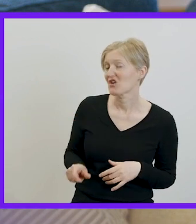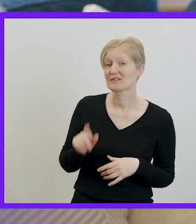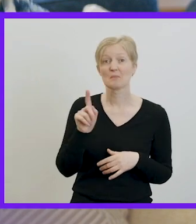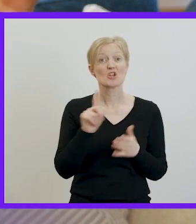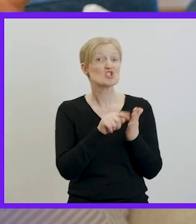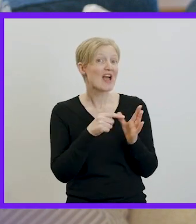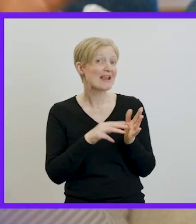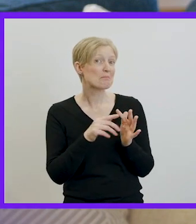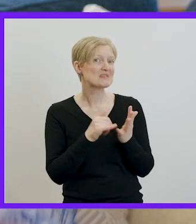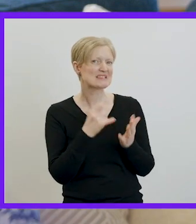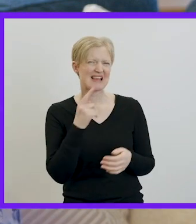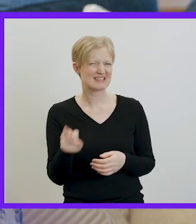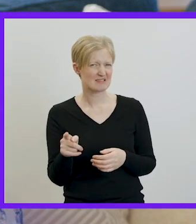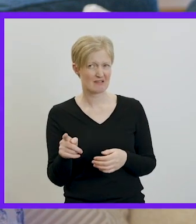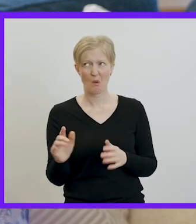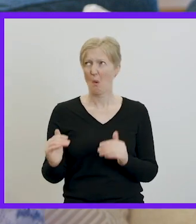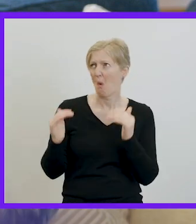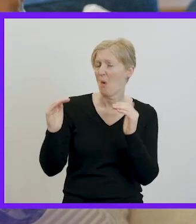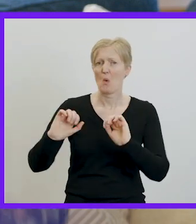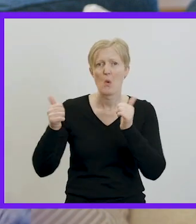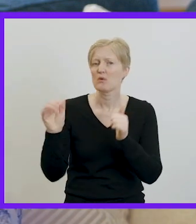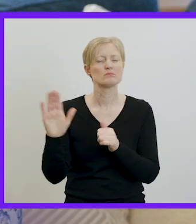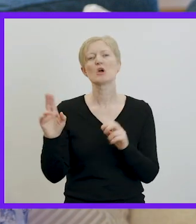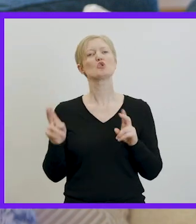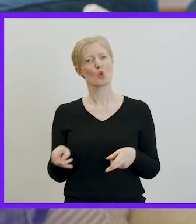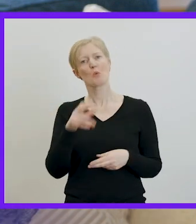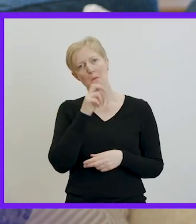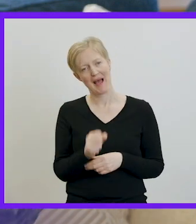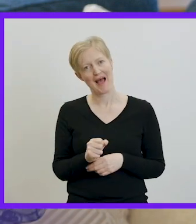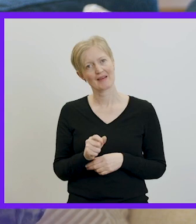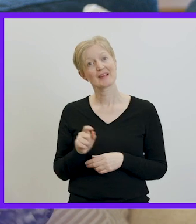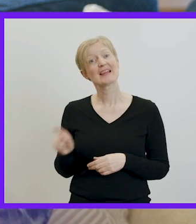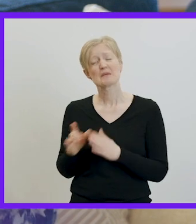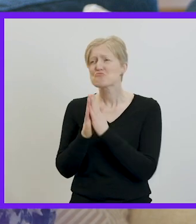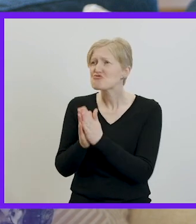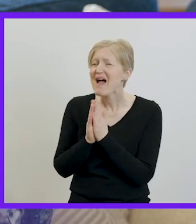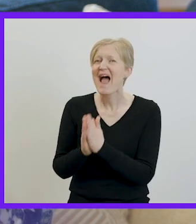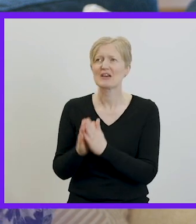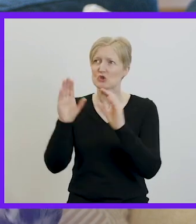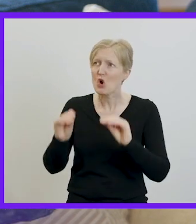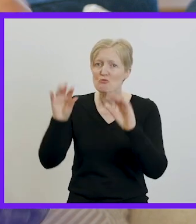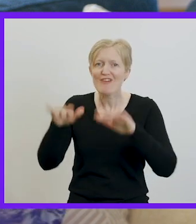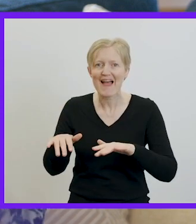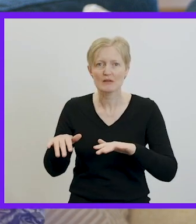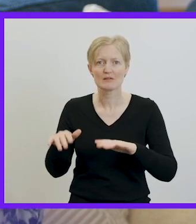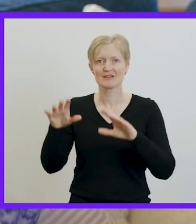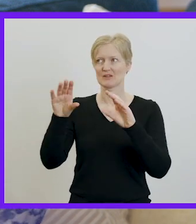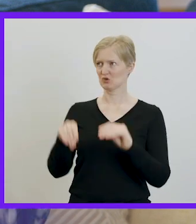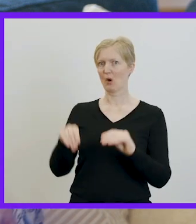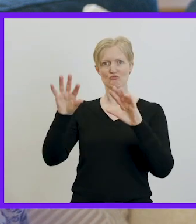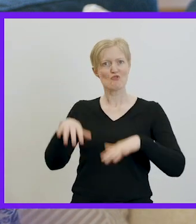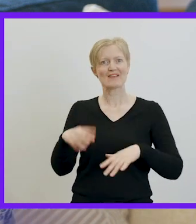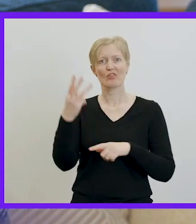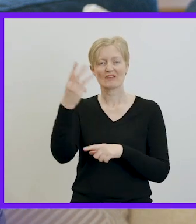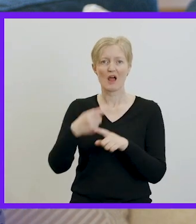but James says, you know, he was just ordinary. He was a man just like us. He prayed earnestly that it wouldn't rain, and it didn't rain on